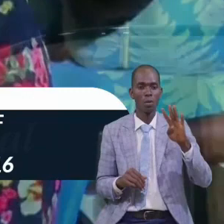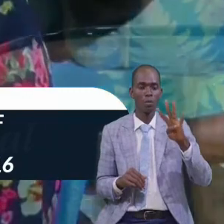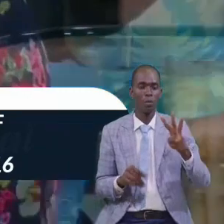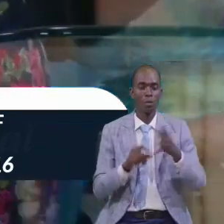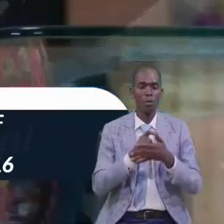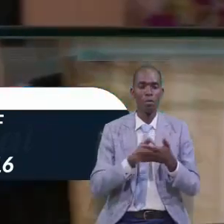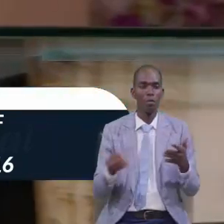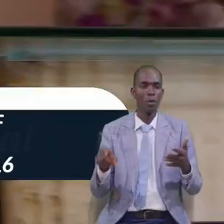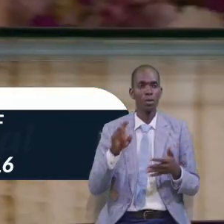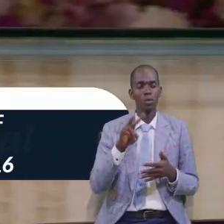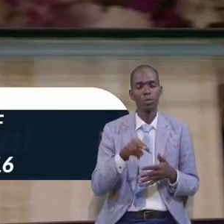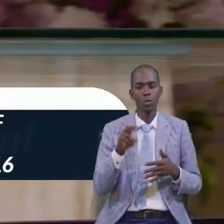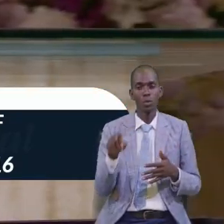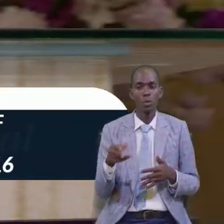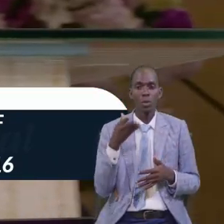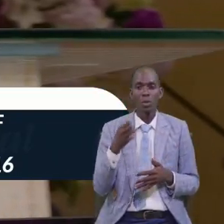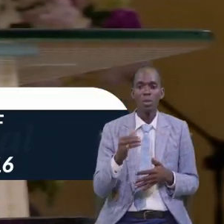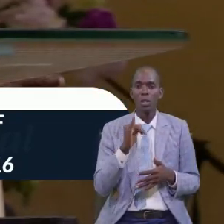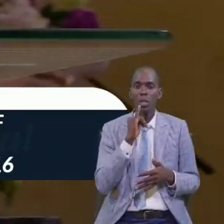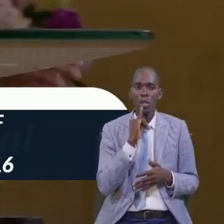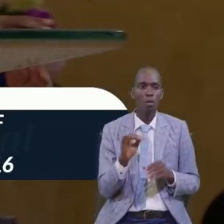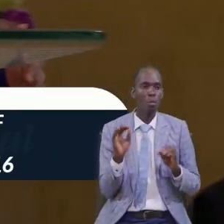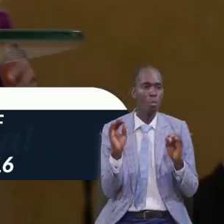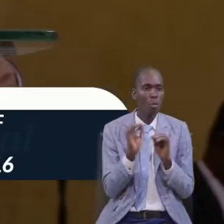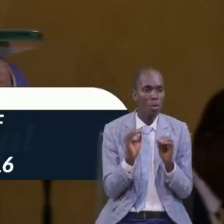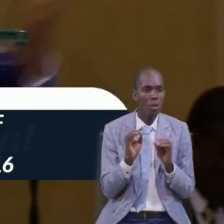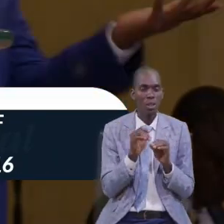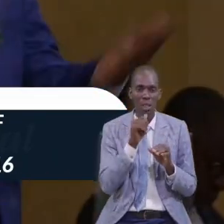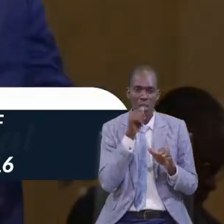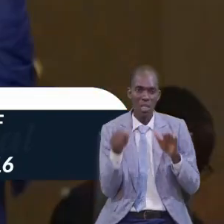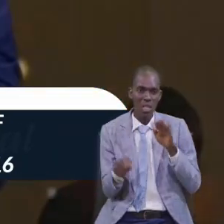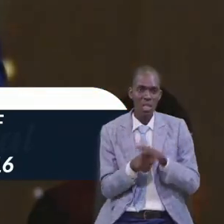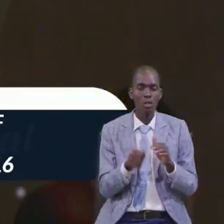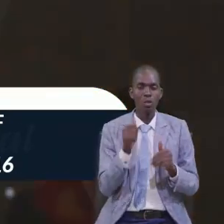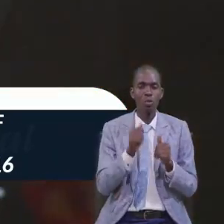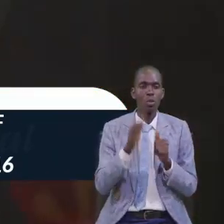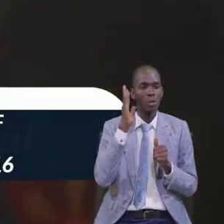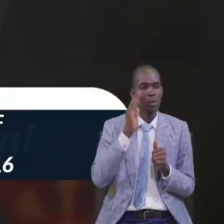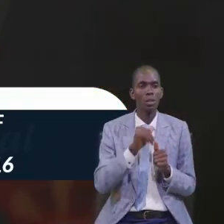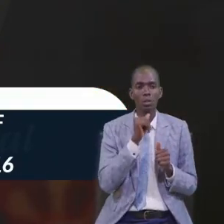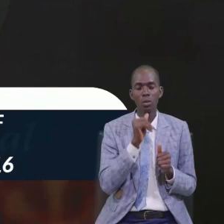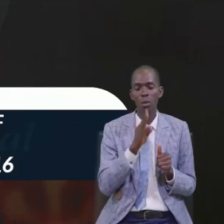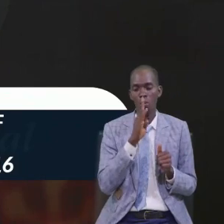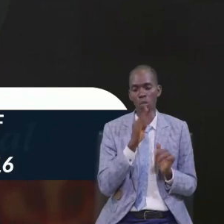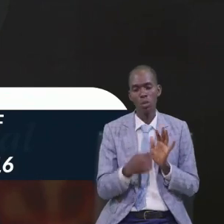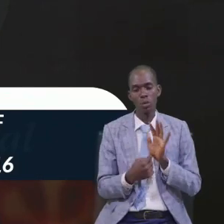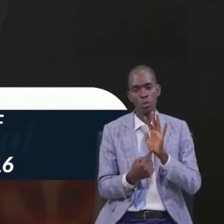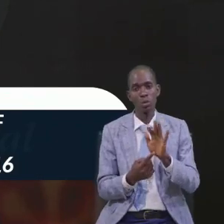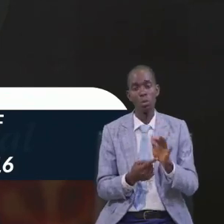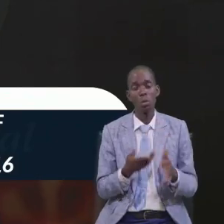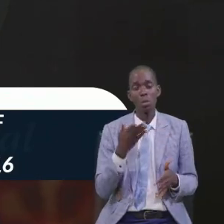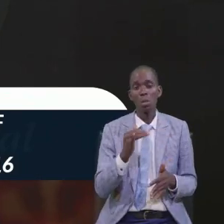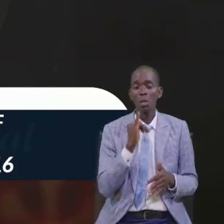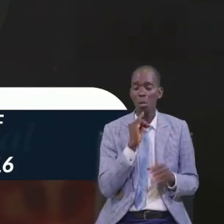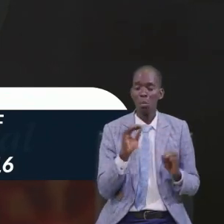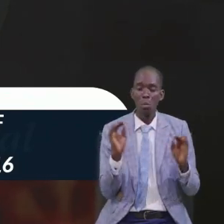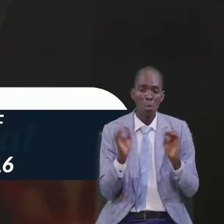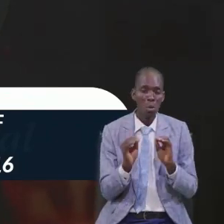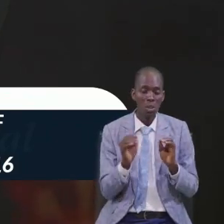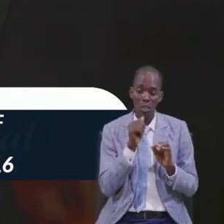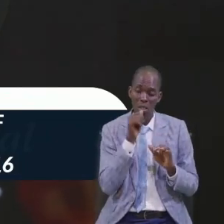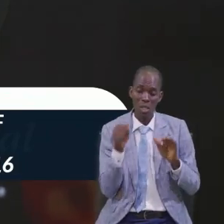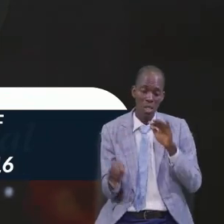nothing hid which shall not be manifested. There's nothing hid which